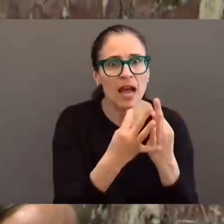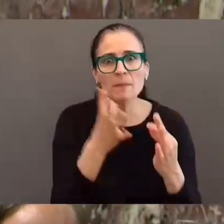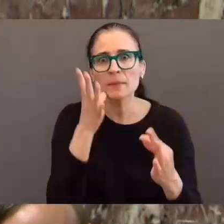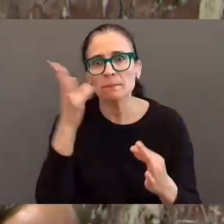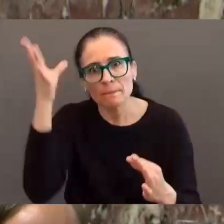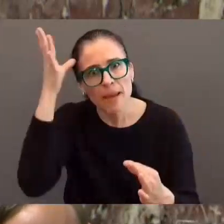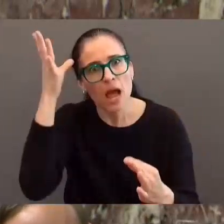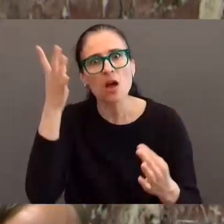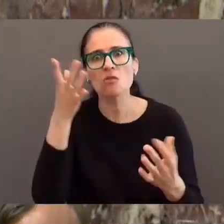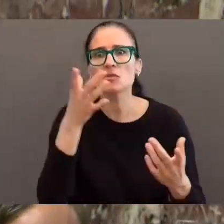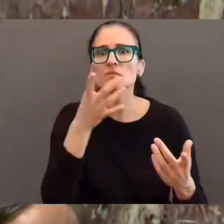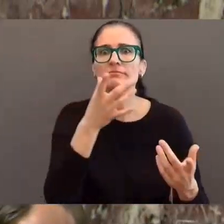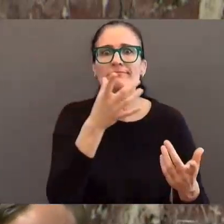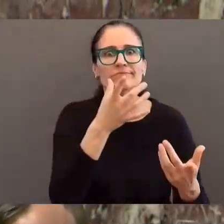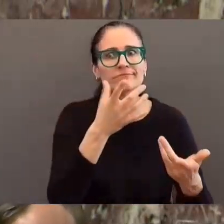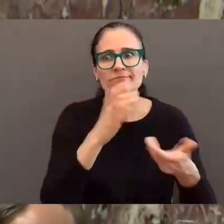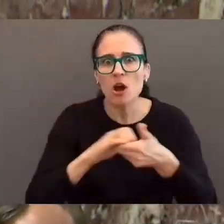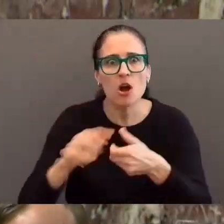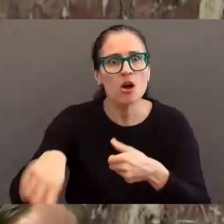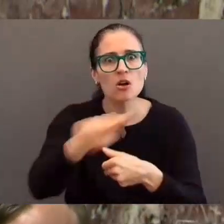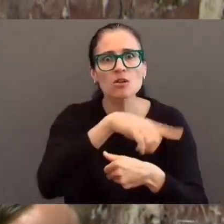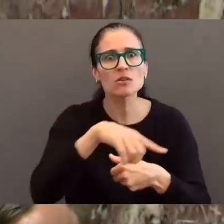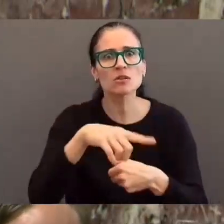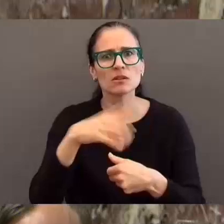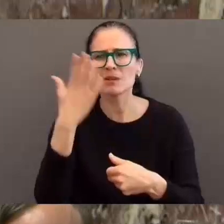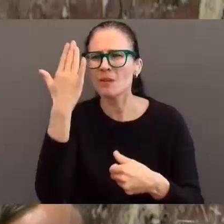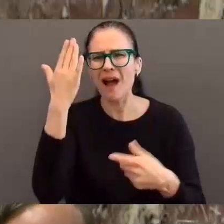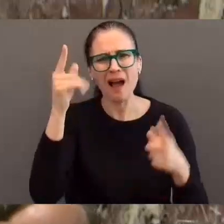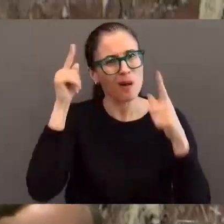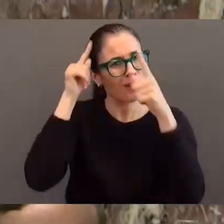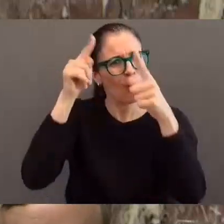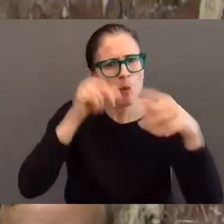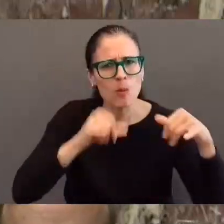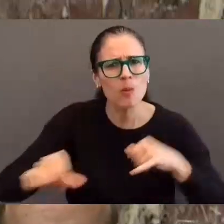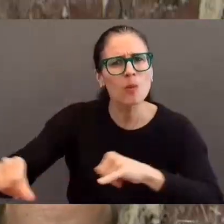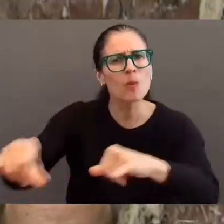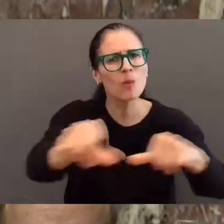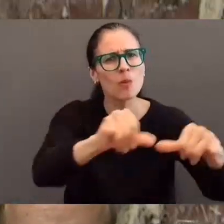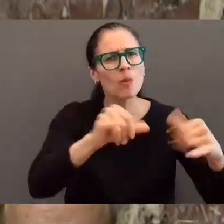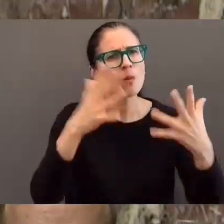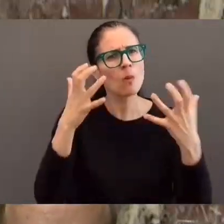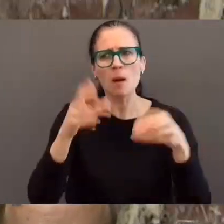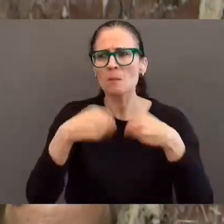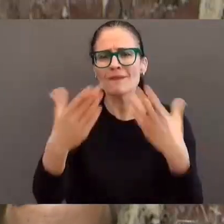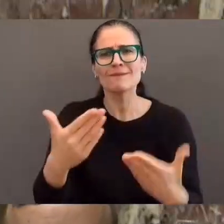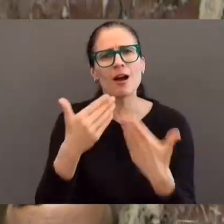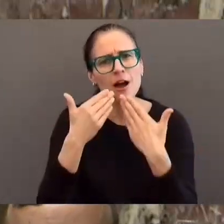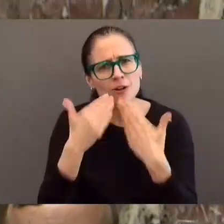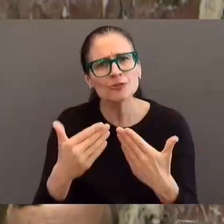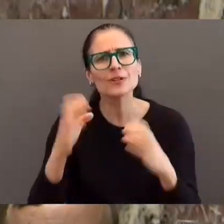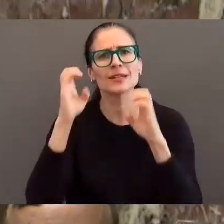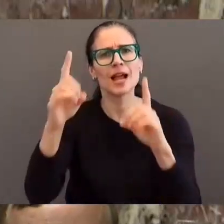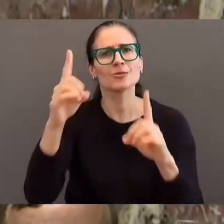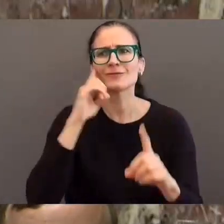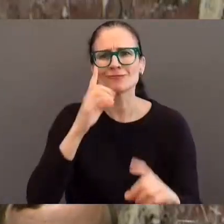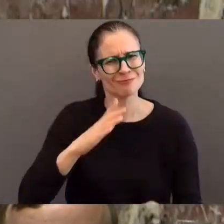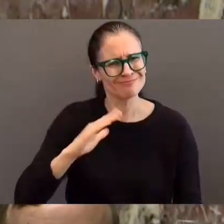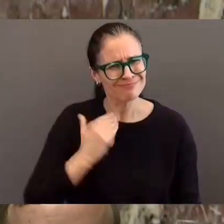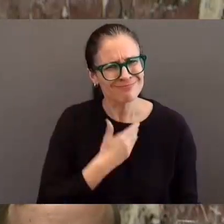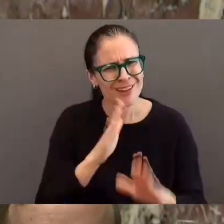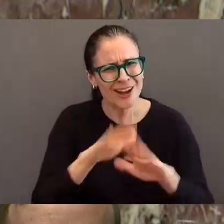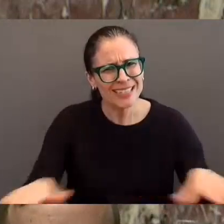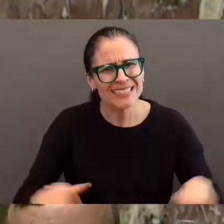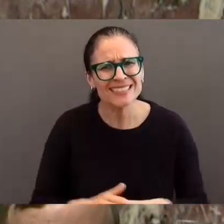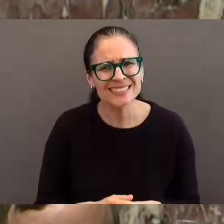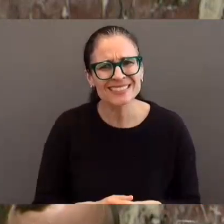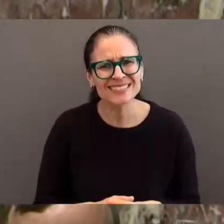the best education system to our kids that we can. Boards across the province, some of them are facing some difficult financial challenges